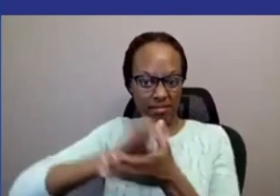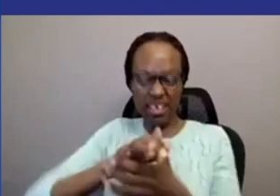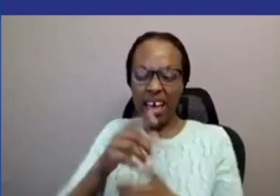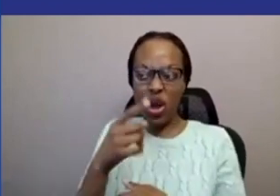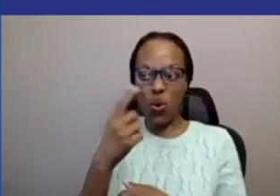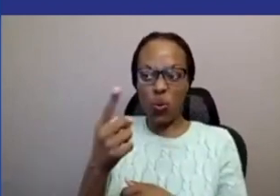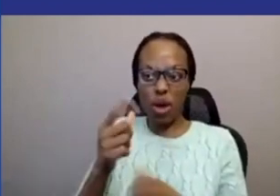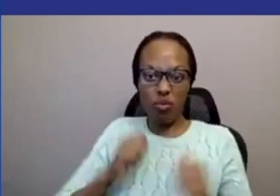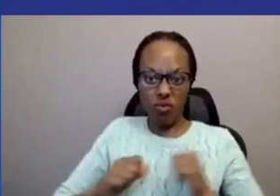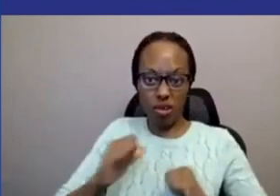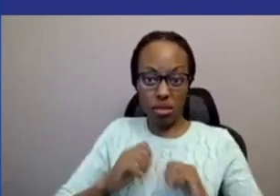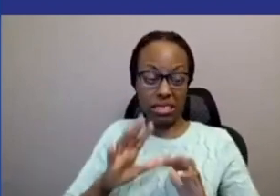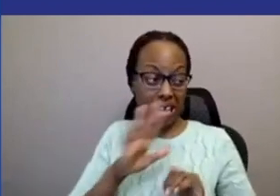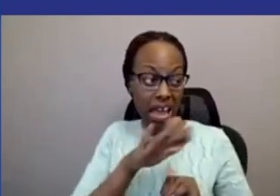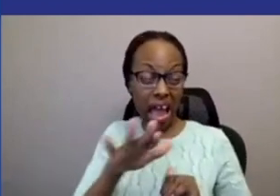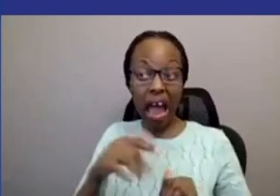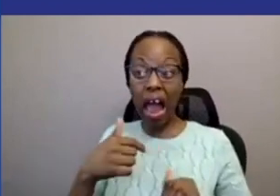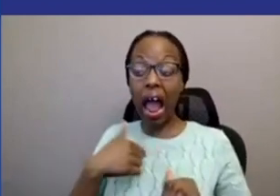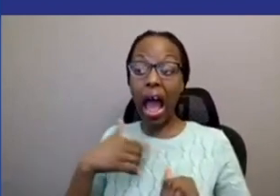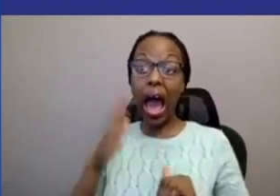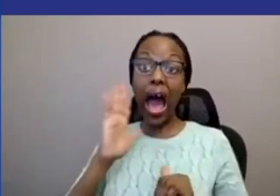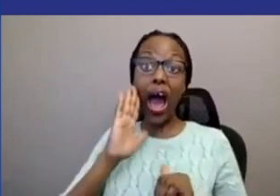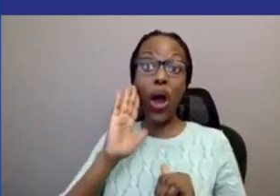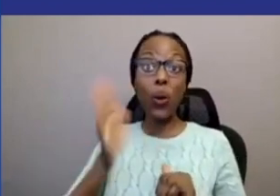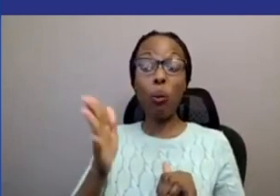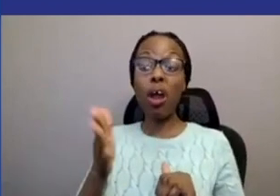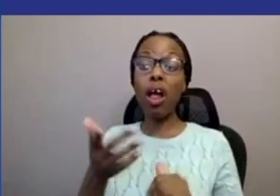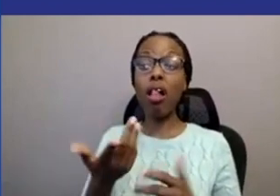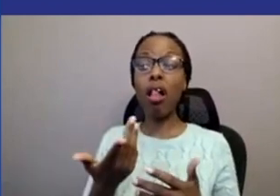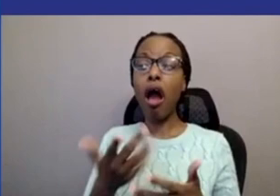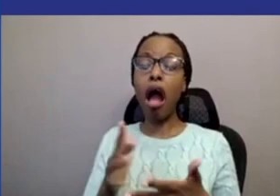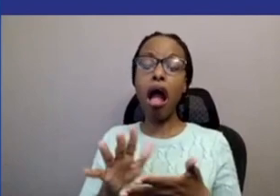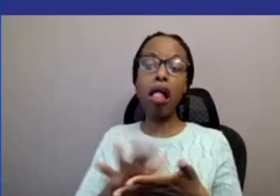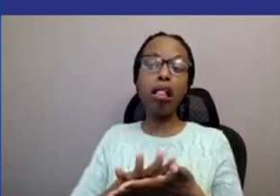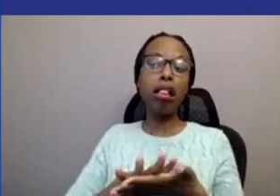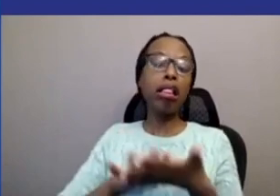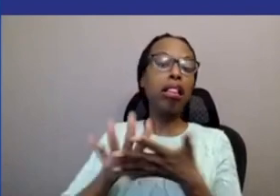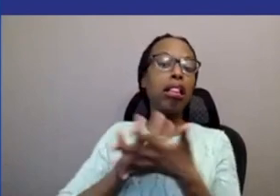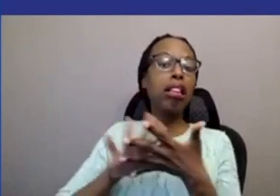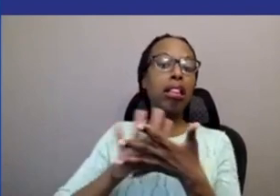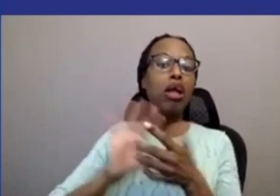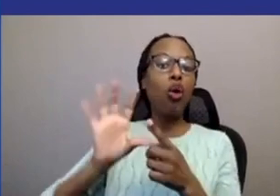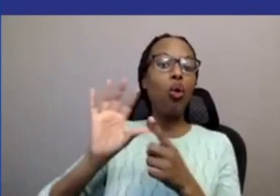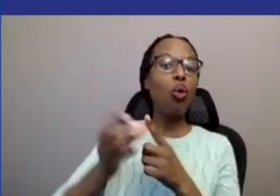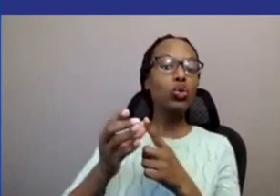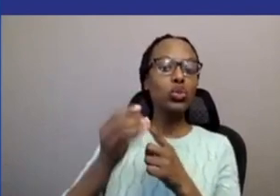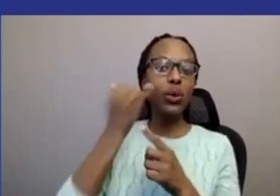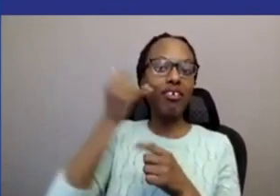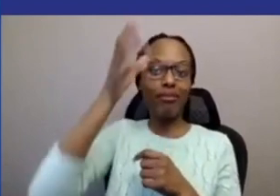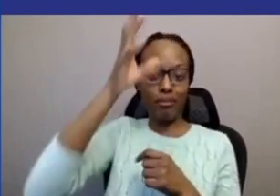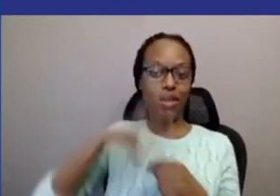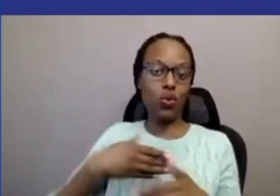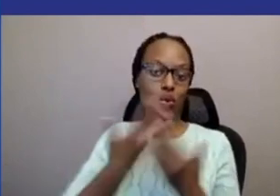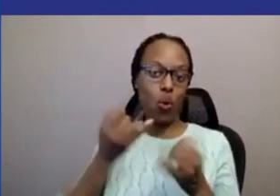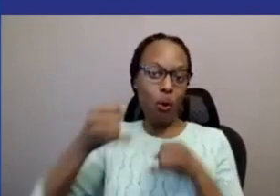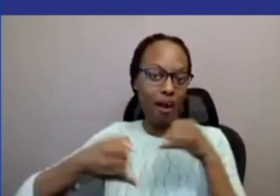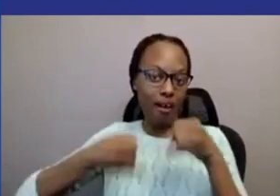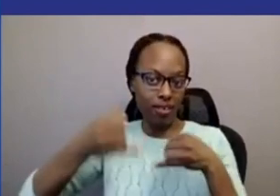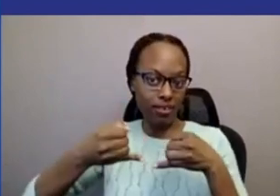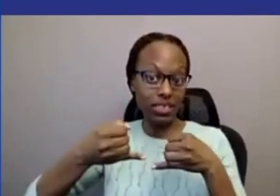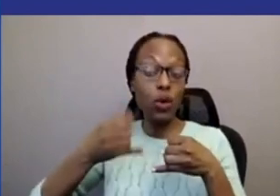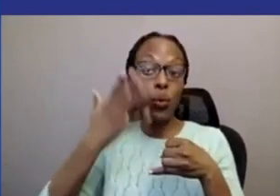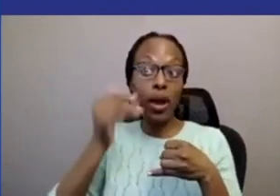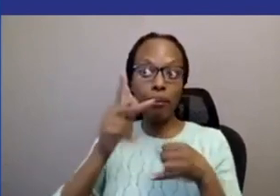not gonna water down the culture and not put them in high heel shoes, because what will people think? No, this is the culture. And I stand